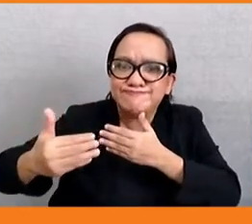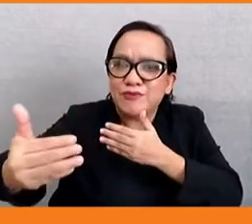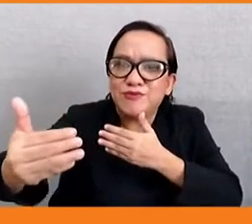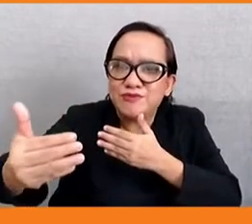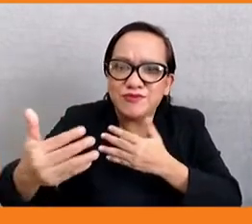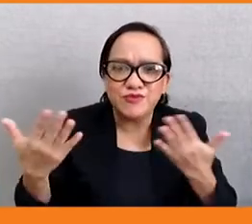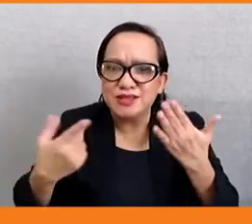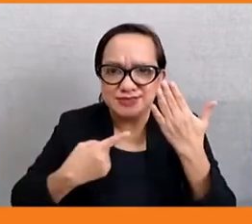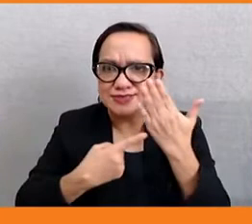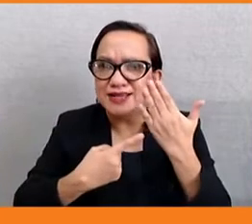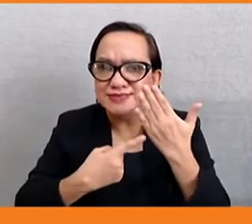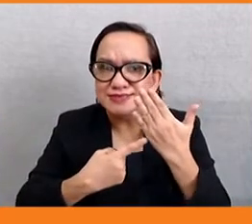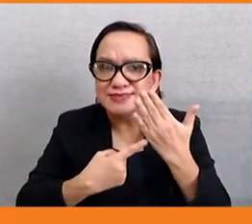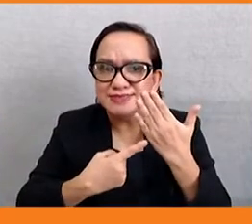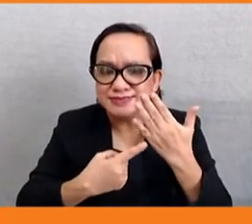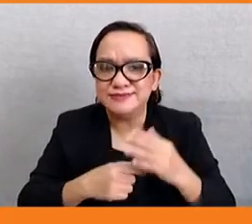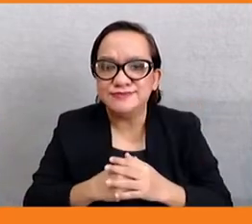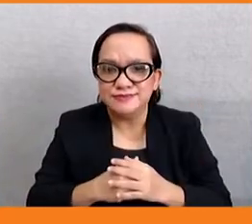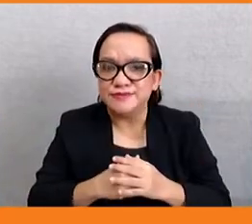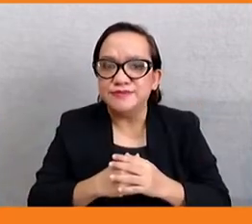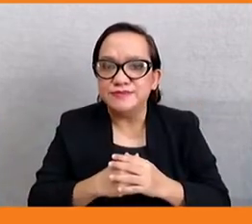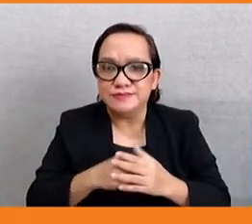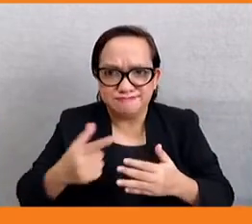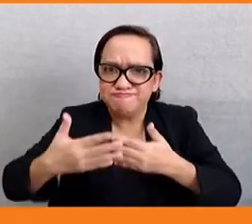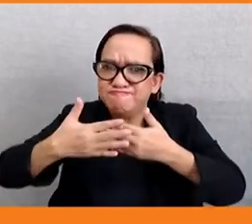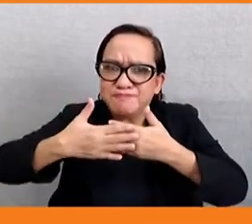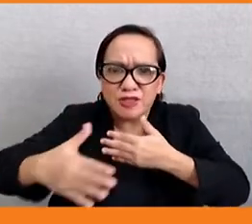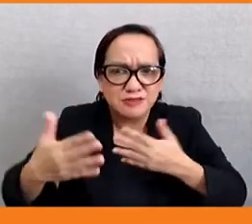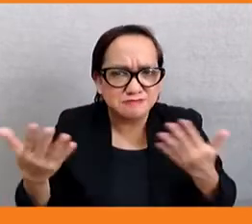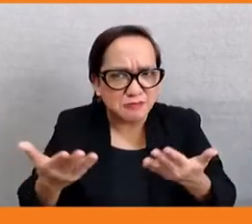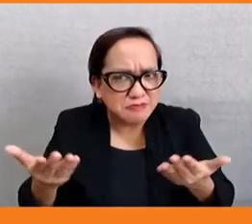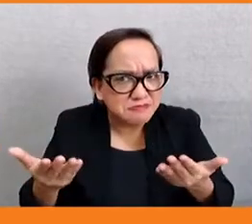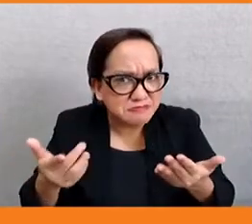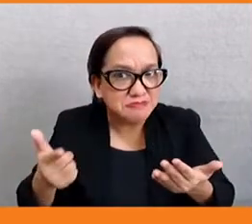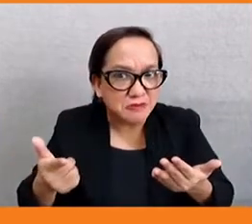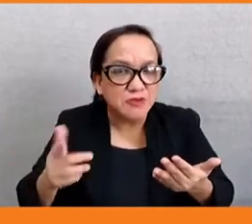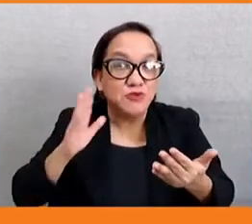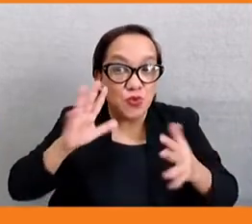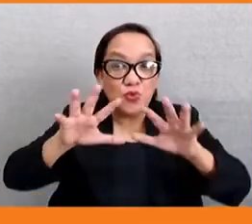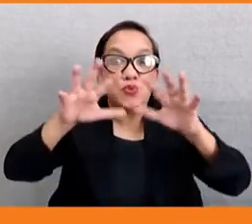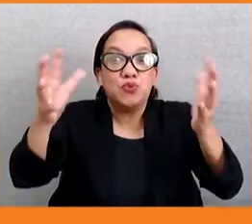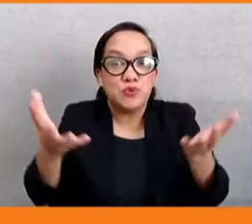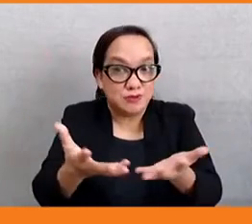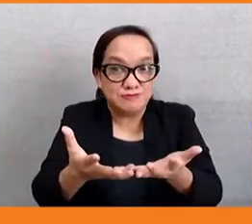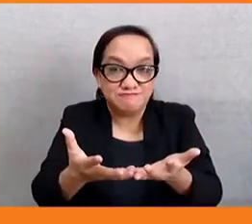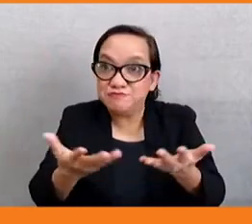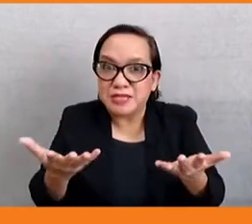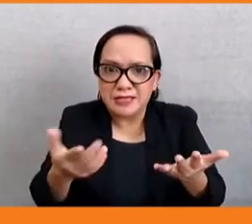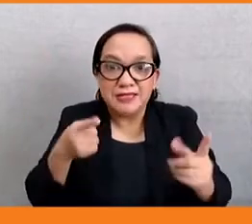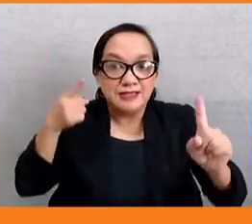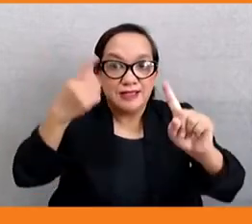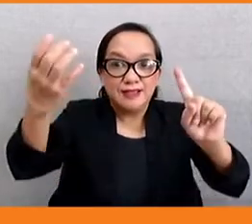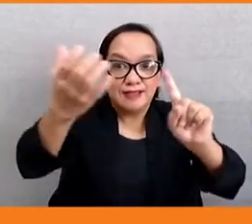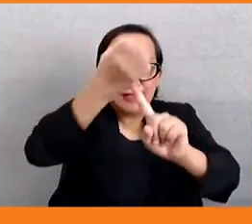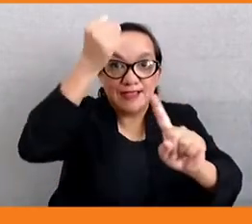we have to go through together with aging and globalization, in my opinion. Well, ADB places a